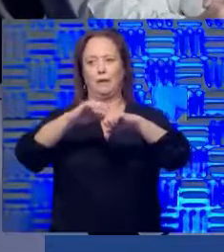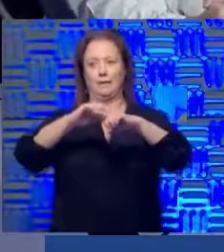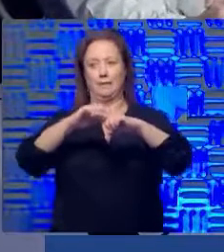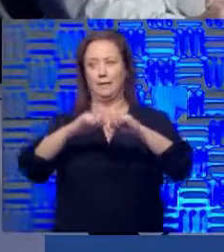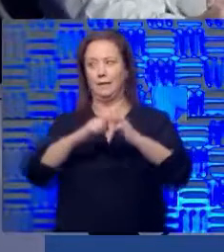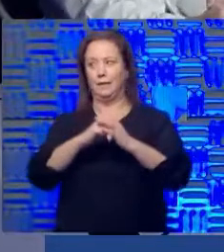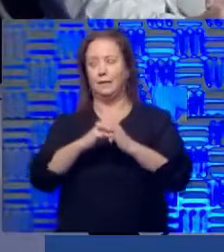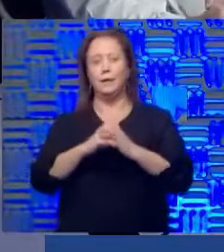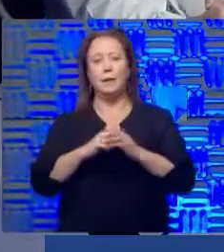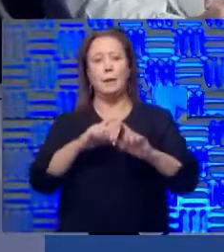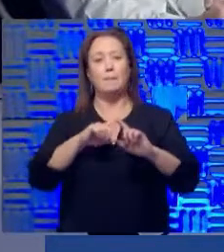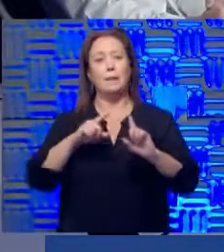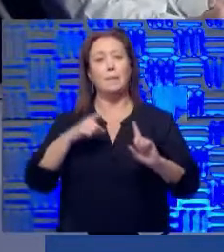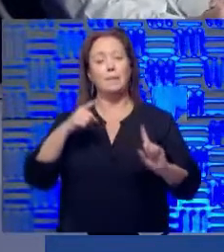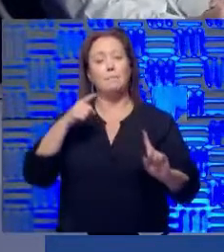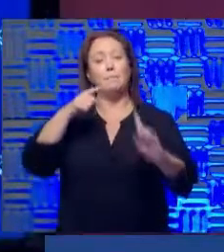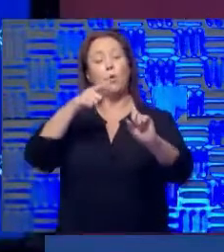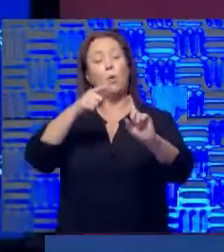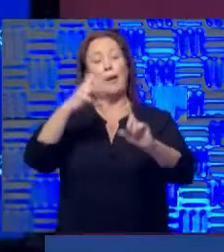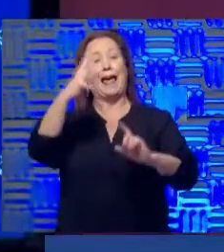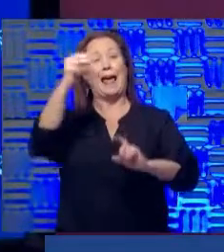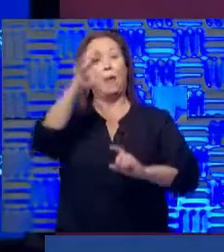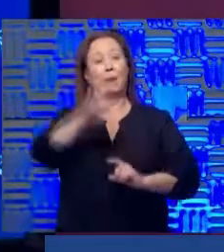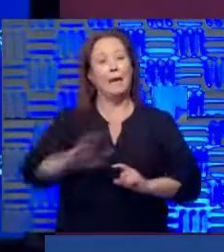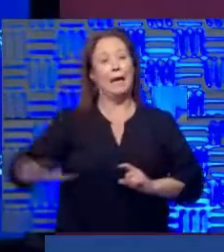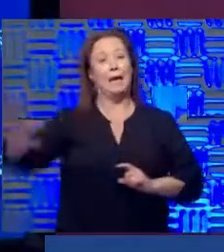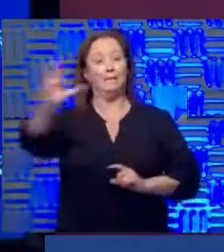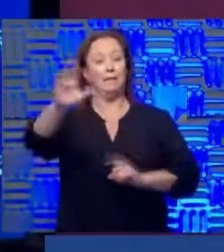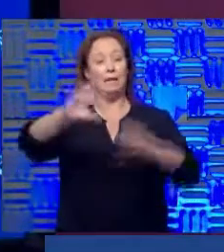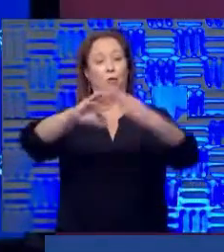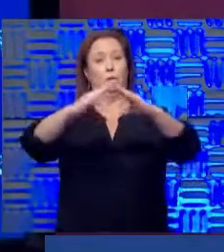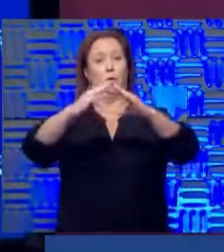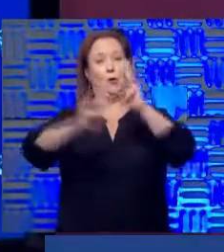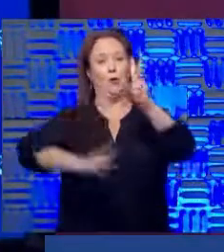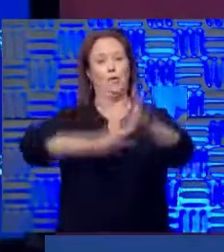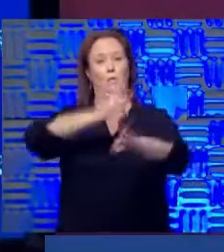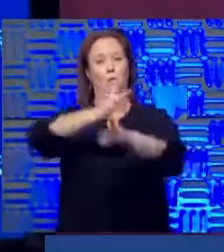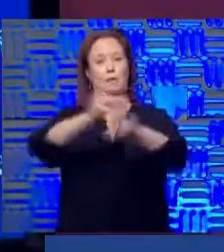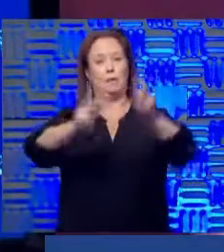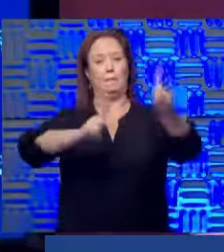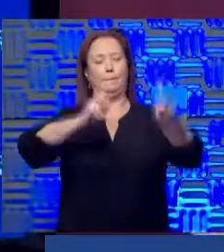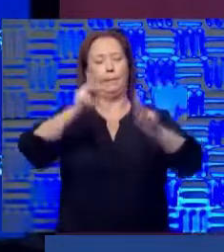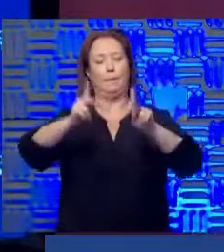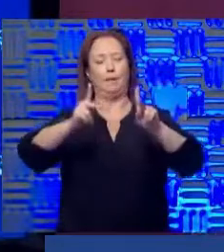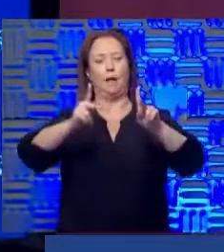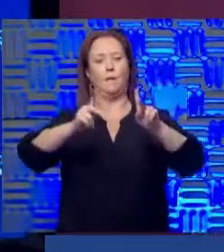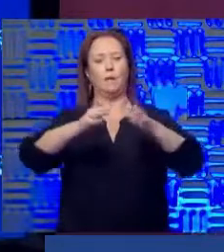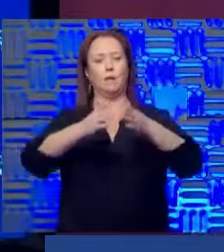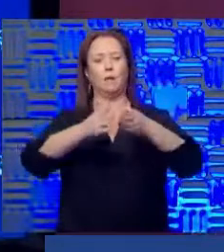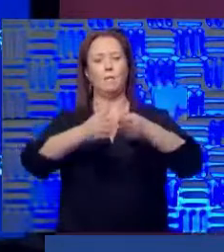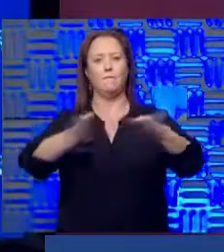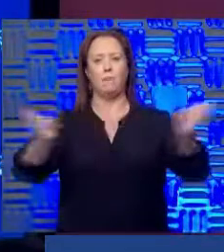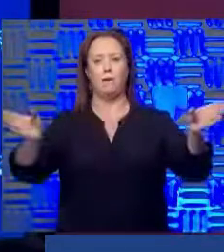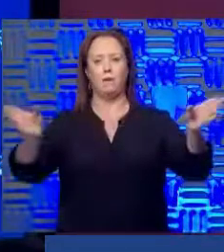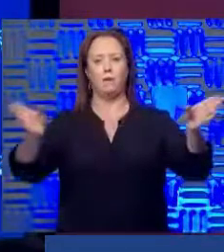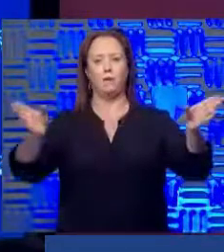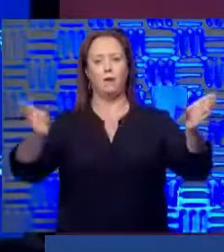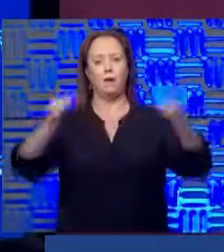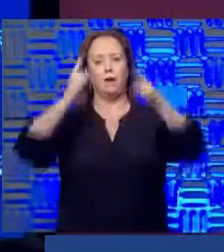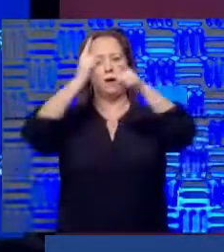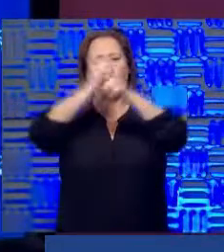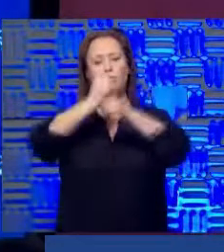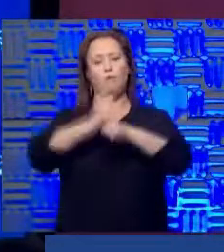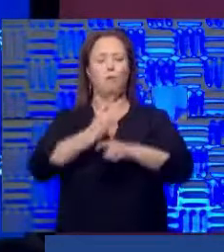Yes. So, but the point being that out there in the rest of the world, people have a wide range of